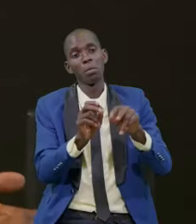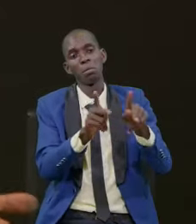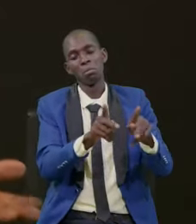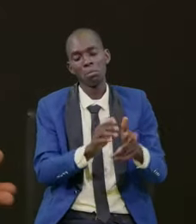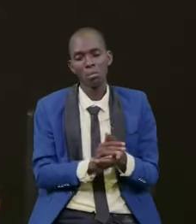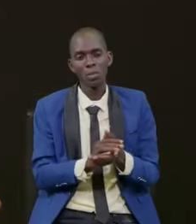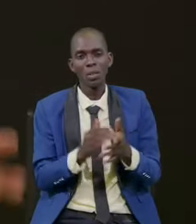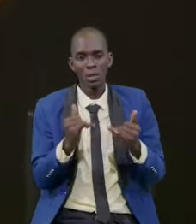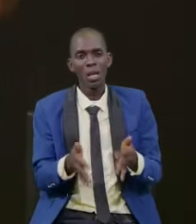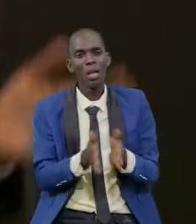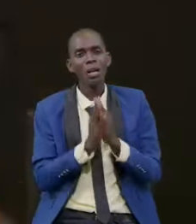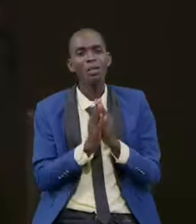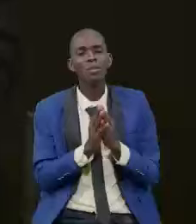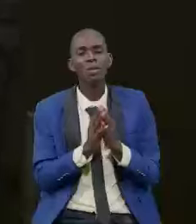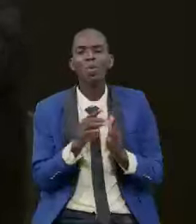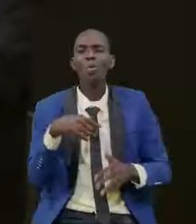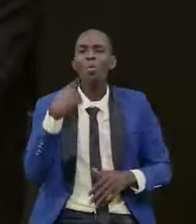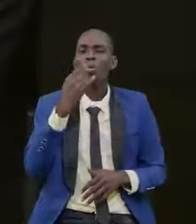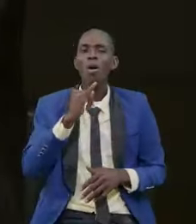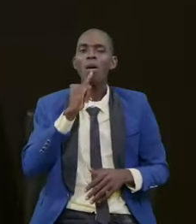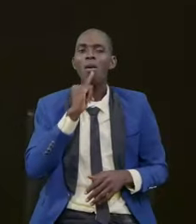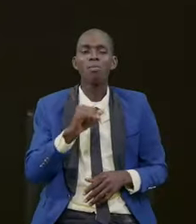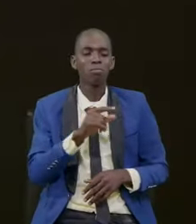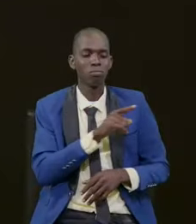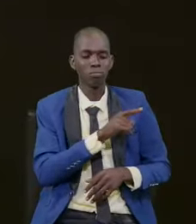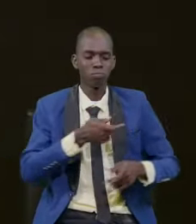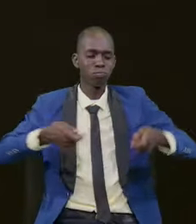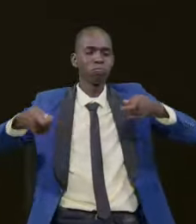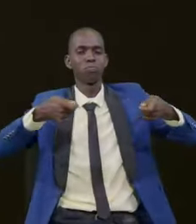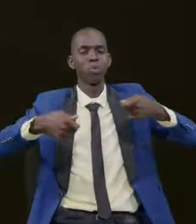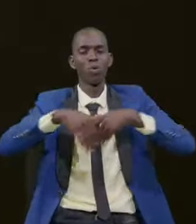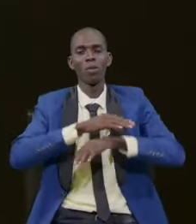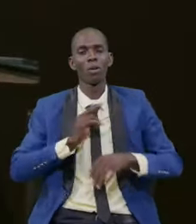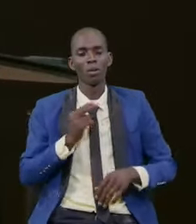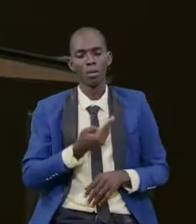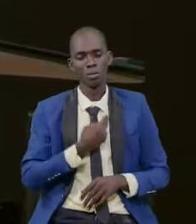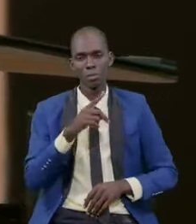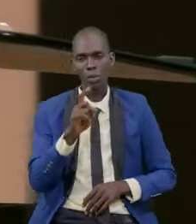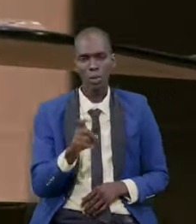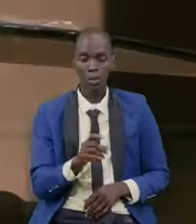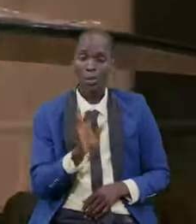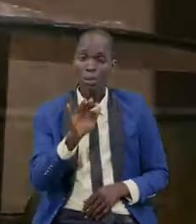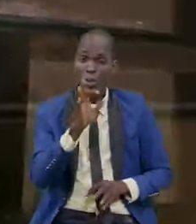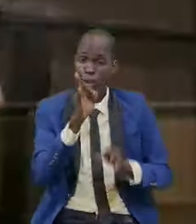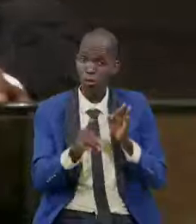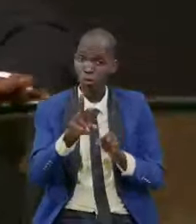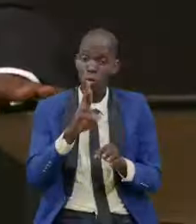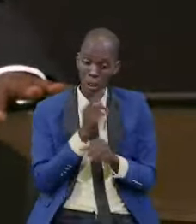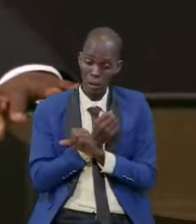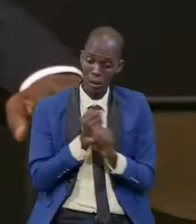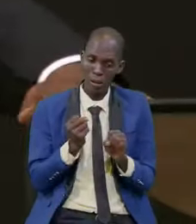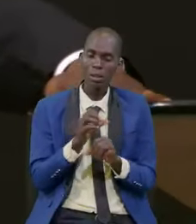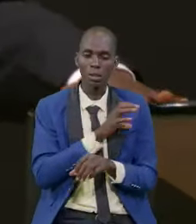who is Lord over us? Well, if you are born again, Christ is Lord over